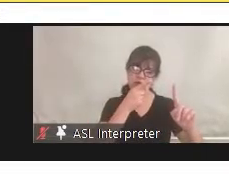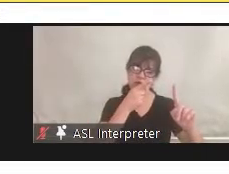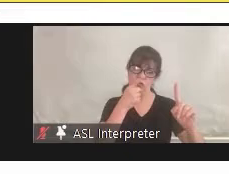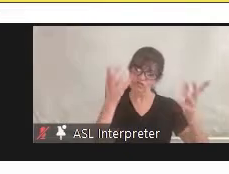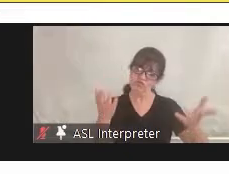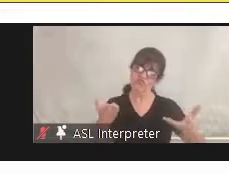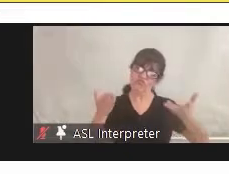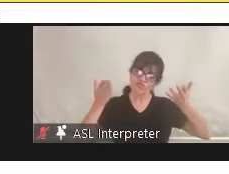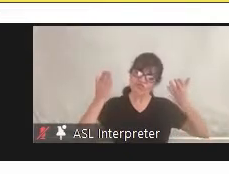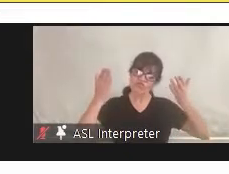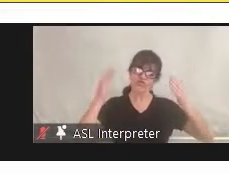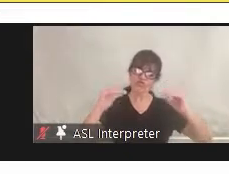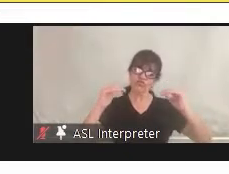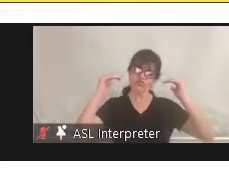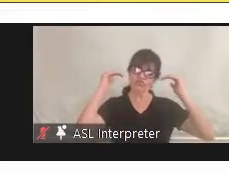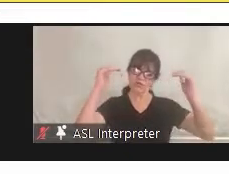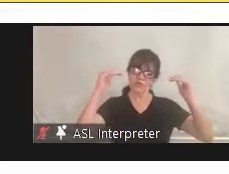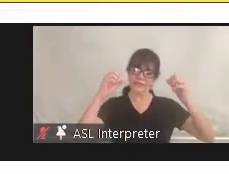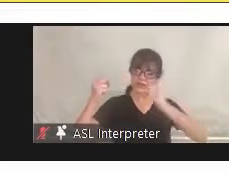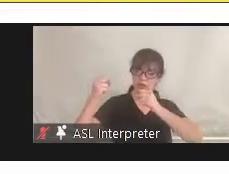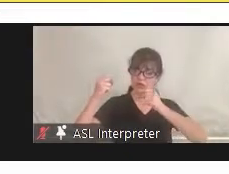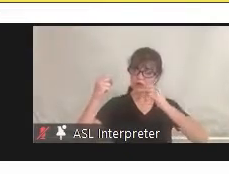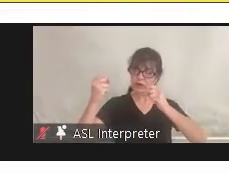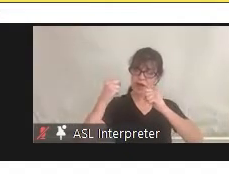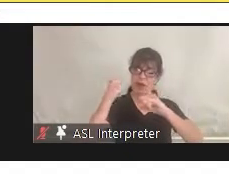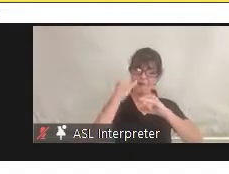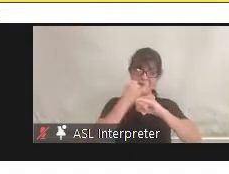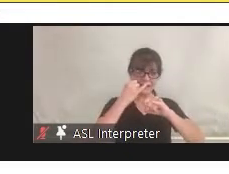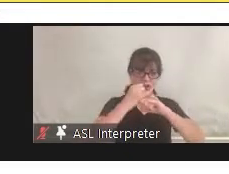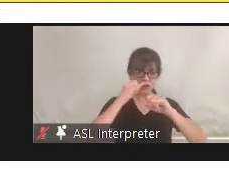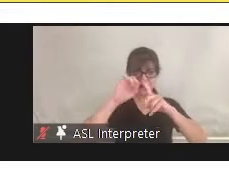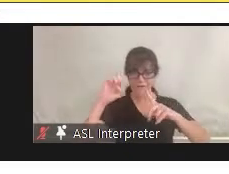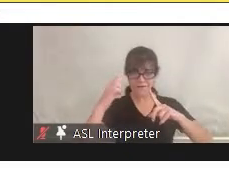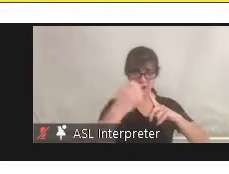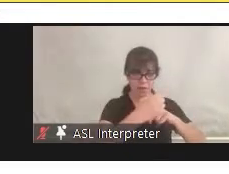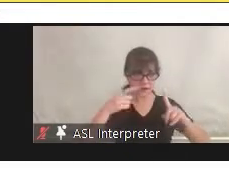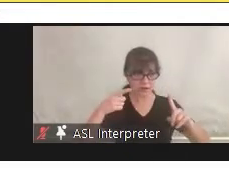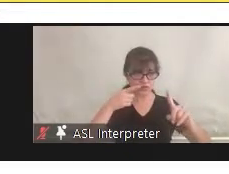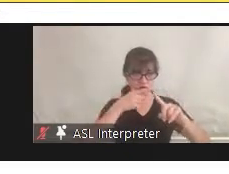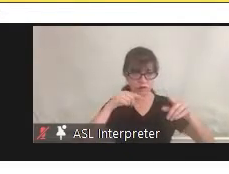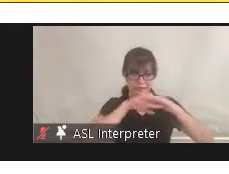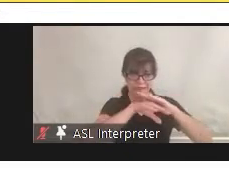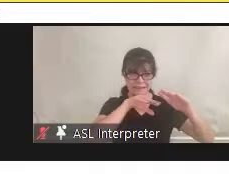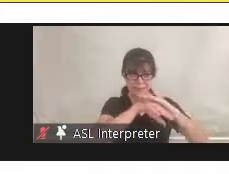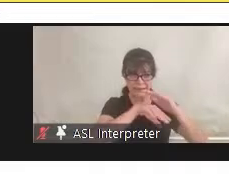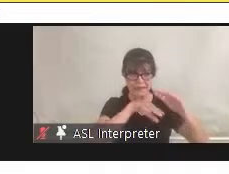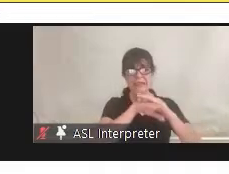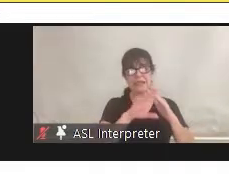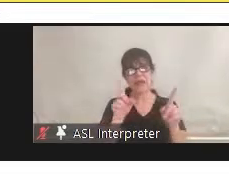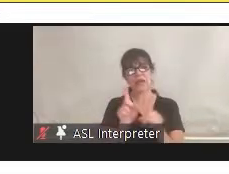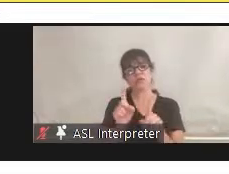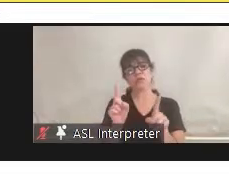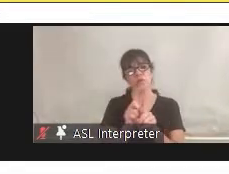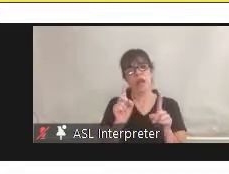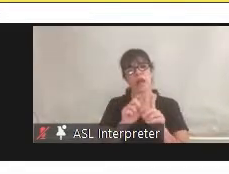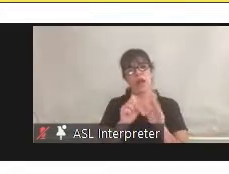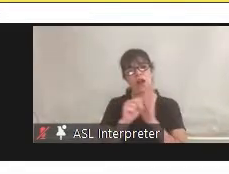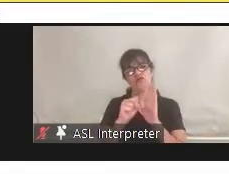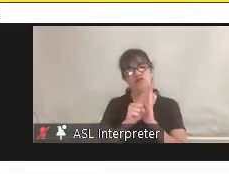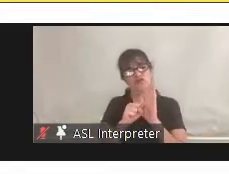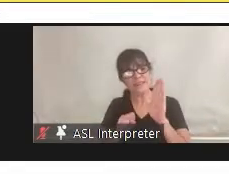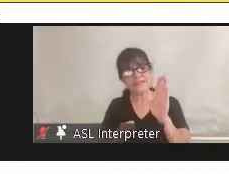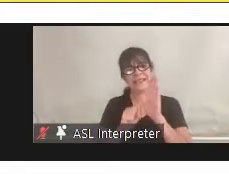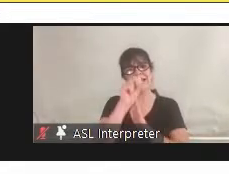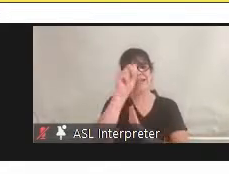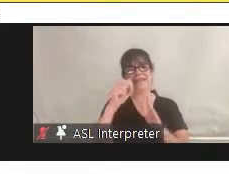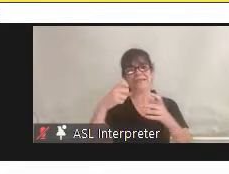enhancing the strength of the institutional environment towards accessibility as well as resilience and energy